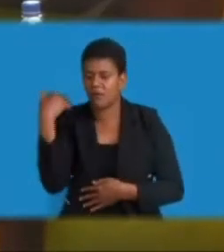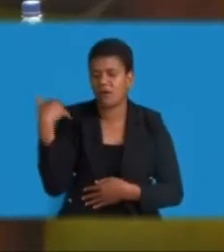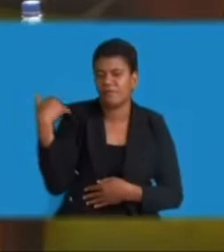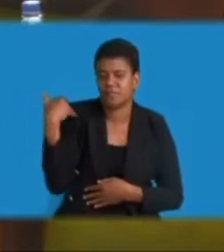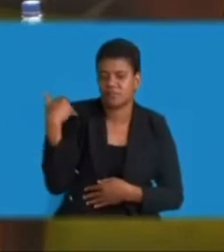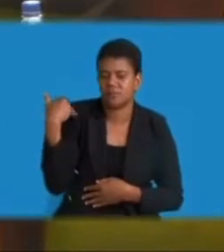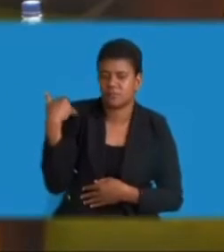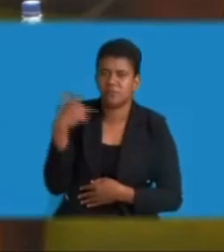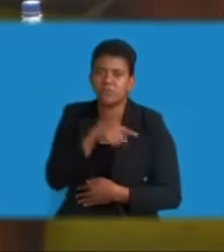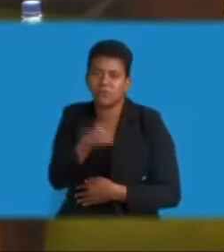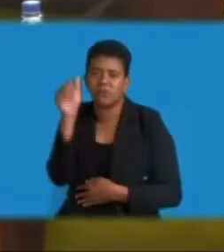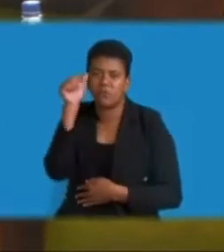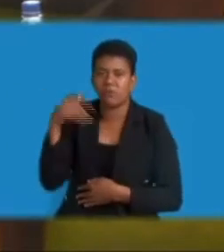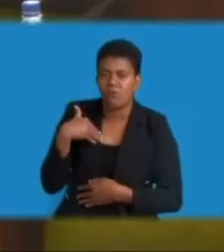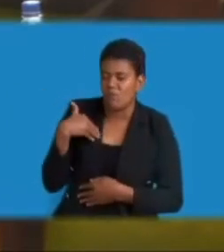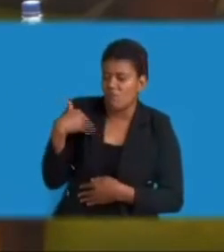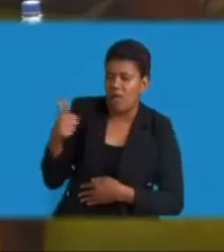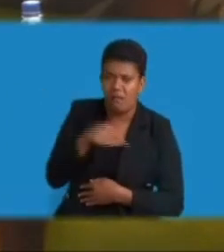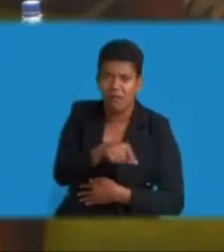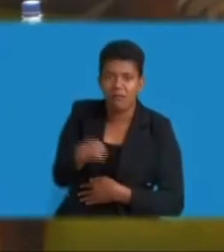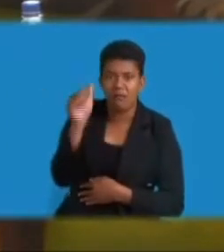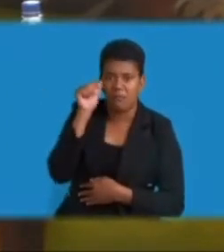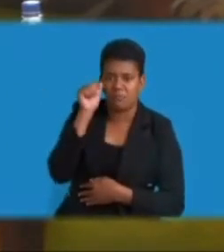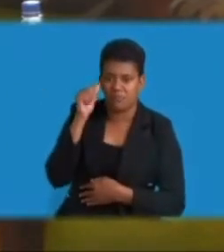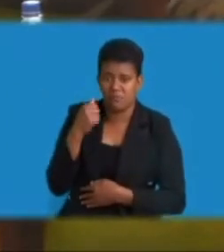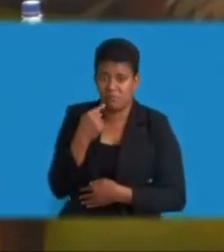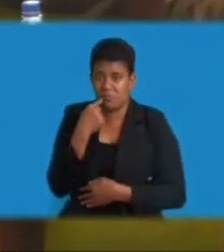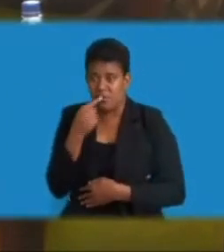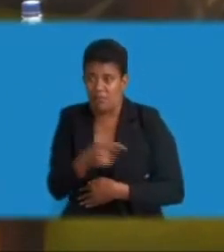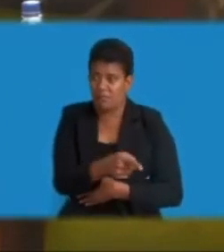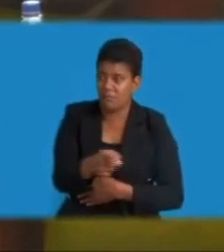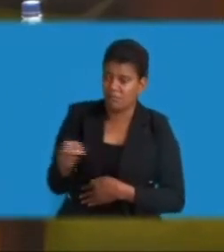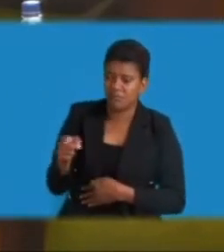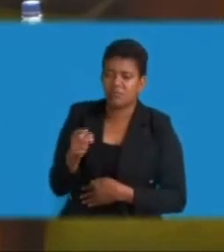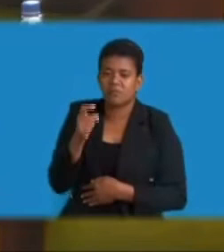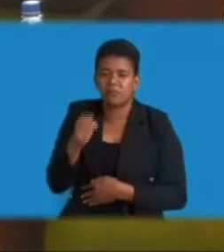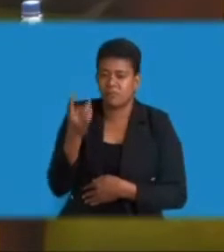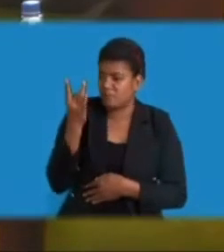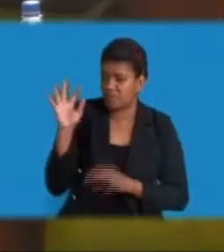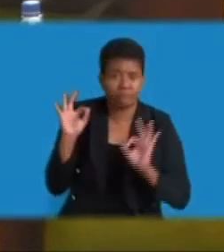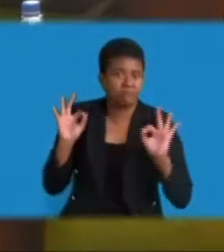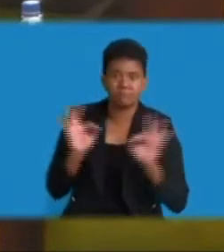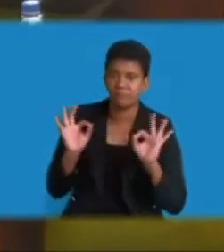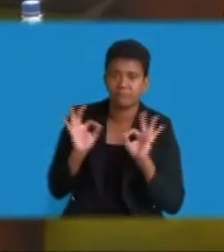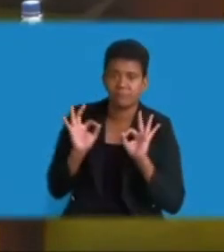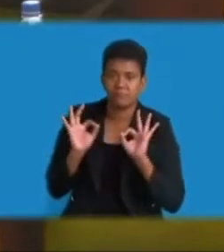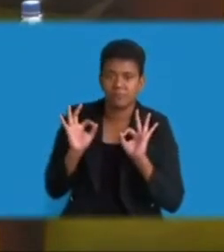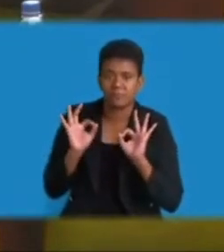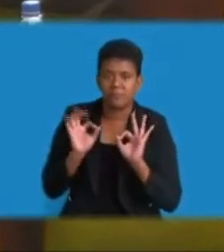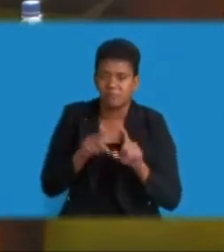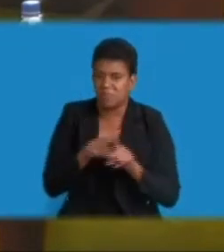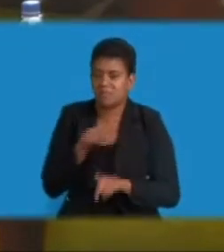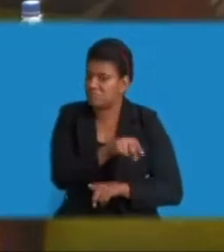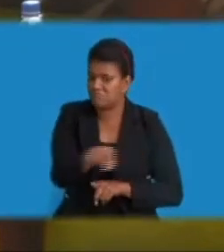well, very, very well indeed. Unless you have your independence, you can't say that you are acting independently. You can't talk of